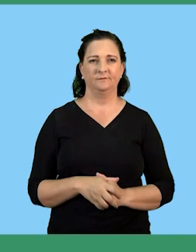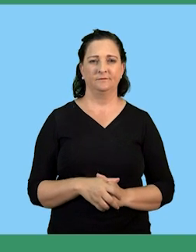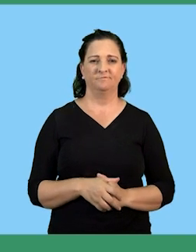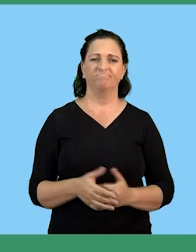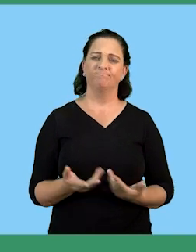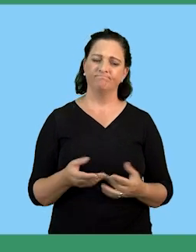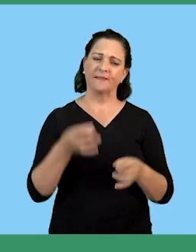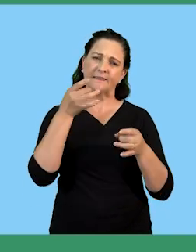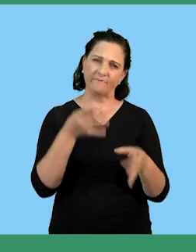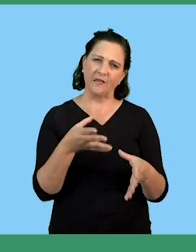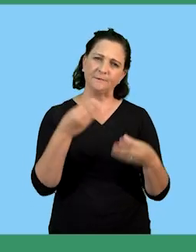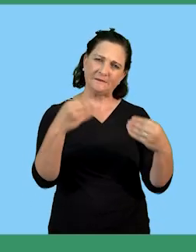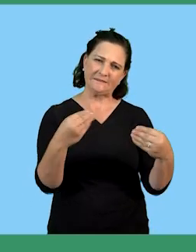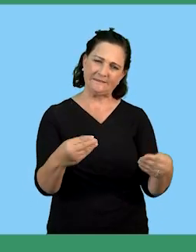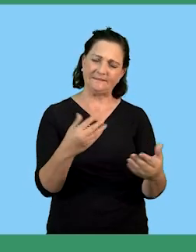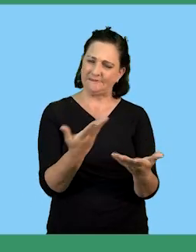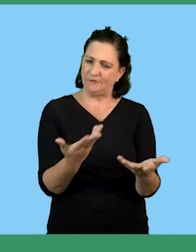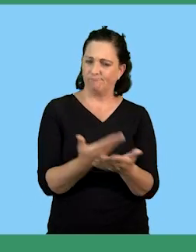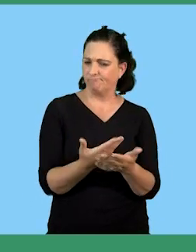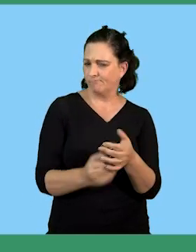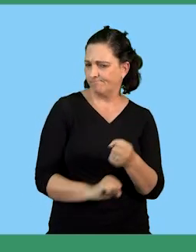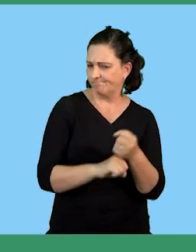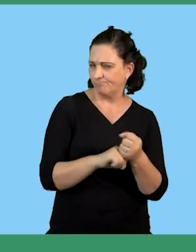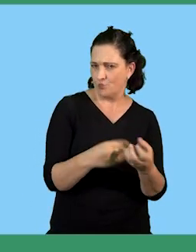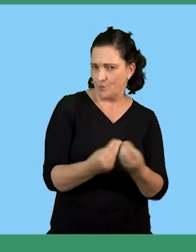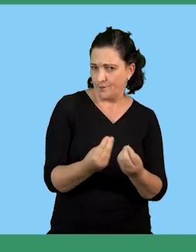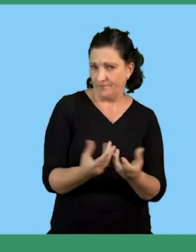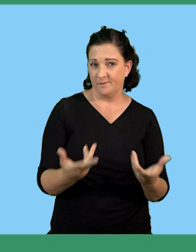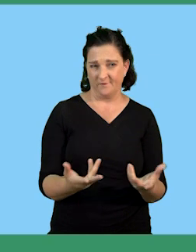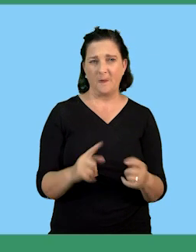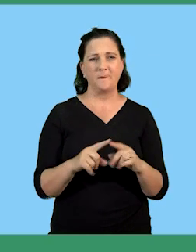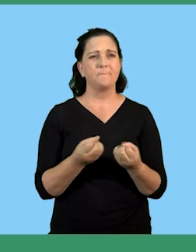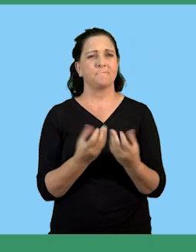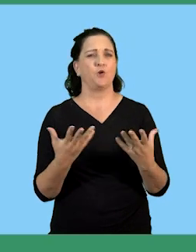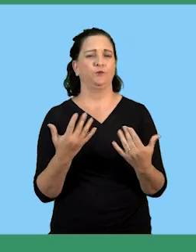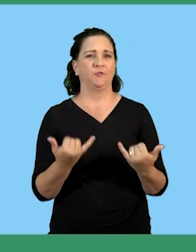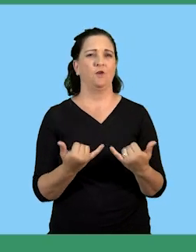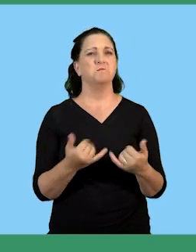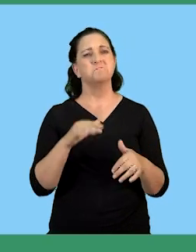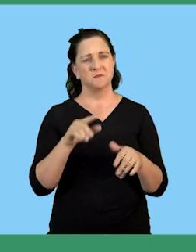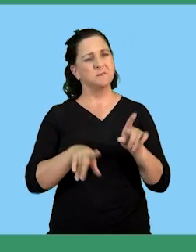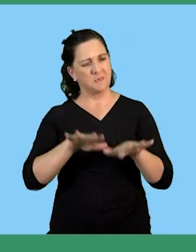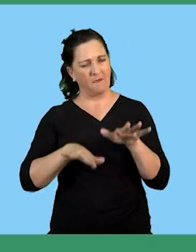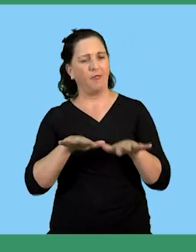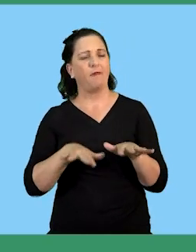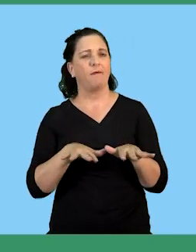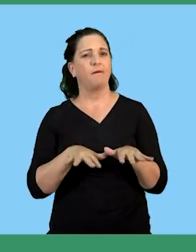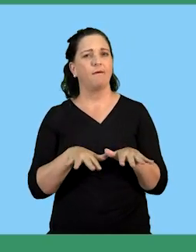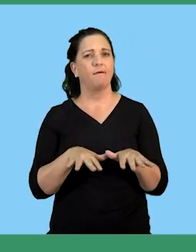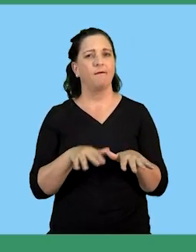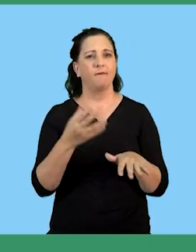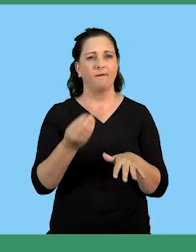to prepare support materials for a presentation. So most visual aids, they require similar qualities to make them